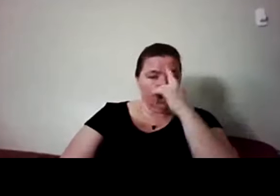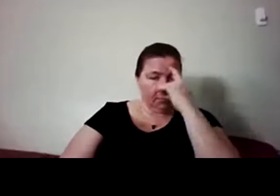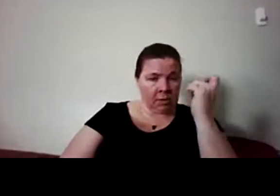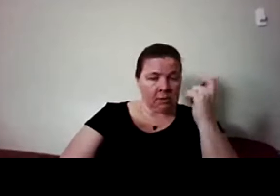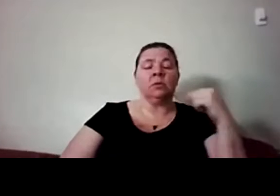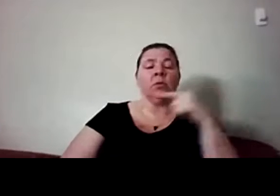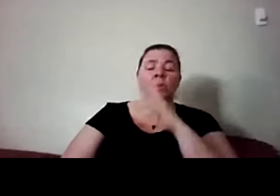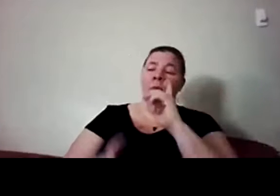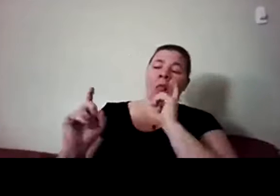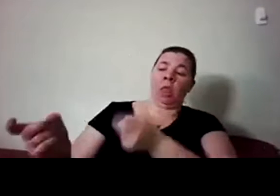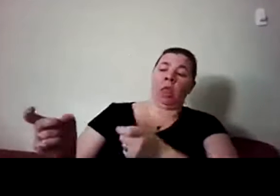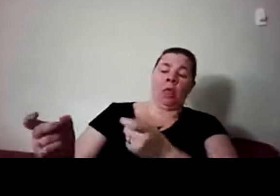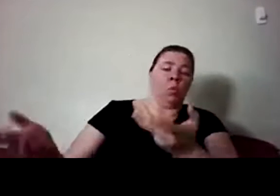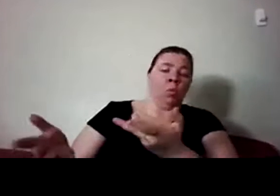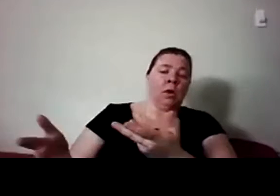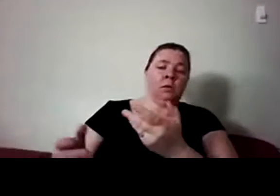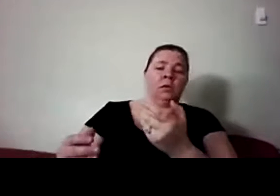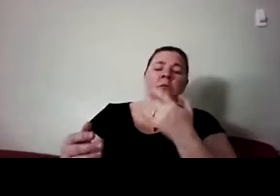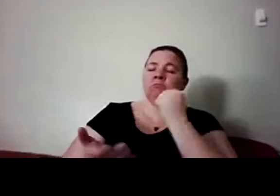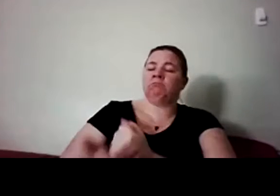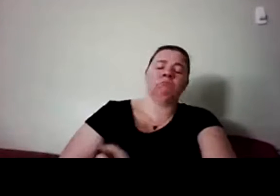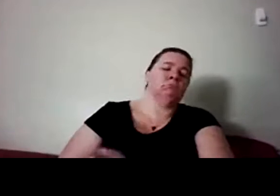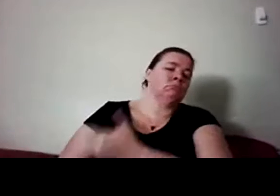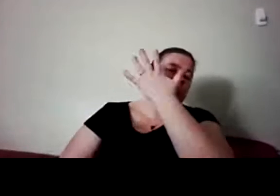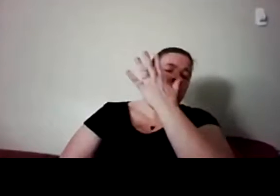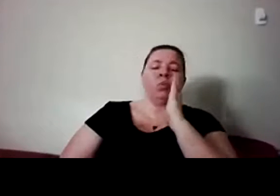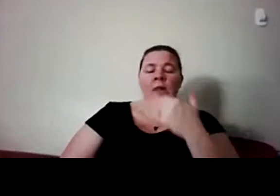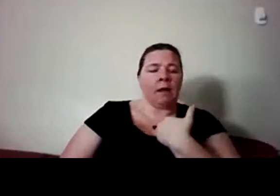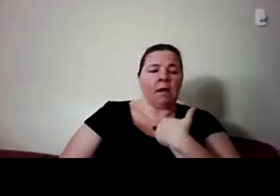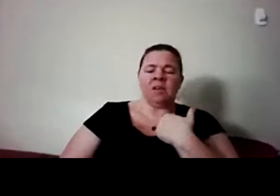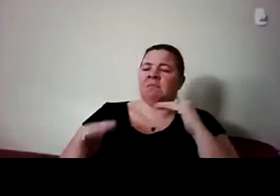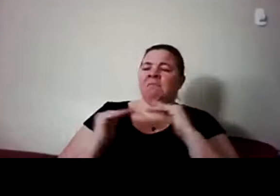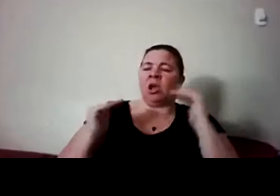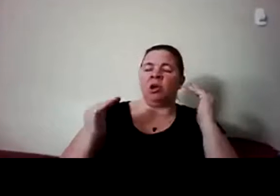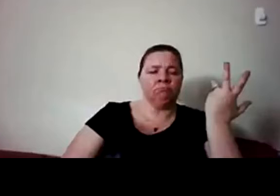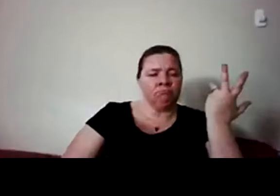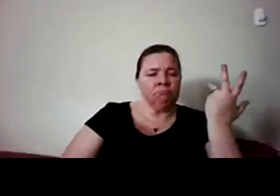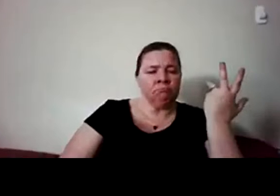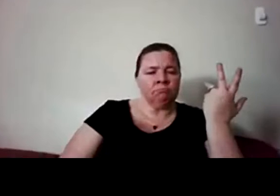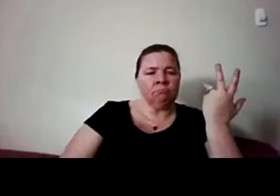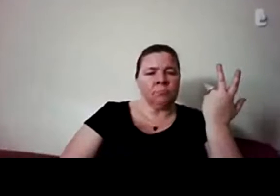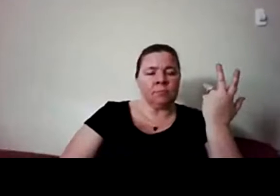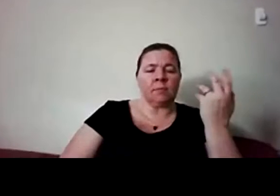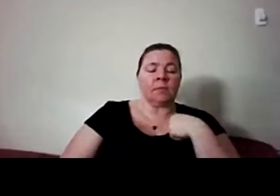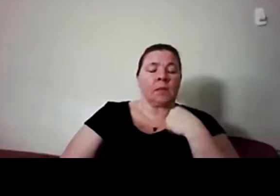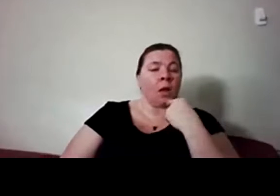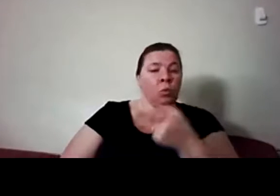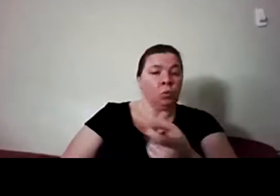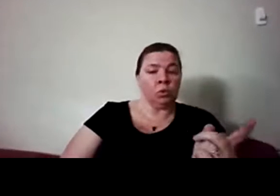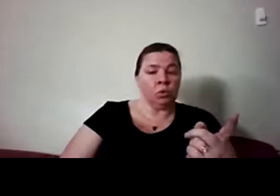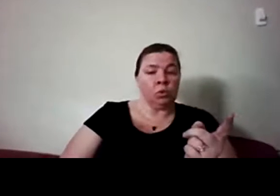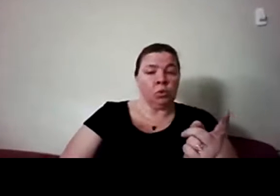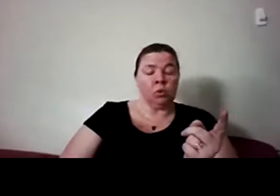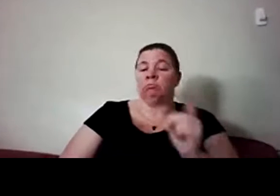to reward you, and we're going to reward you abundantly. It's simple, fair game. Okay? Now, I told you guys upon